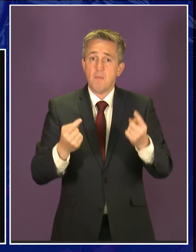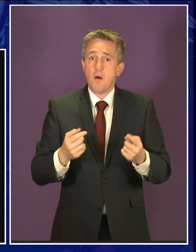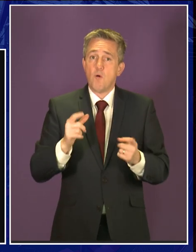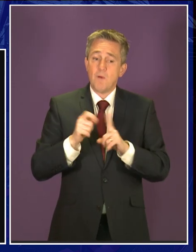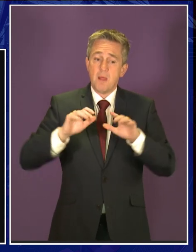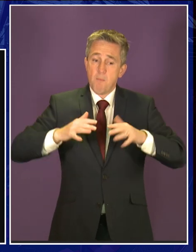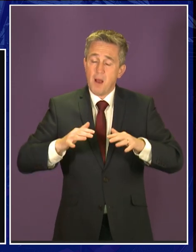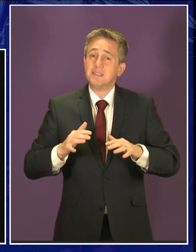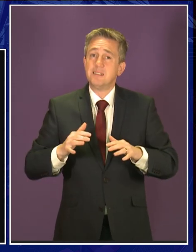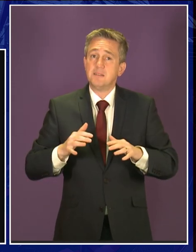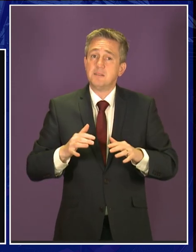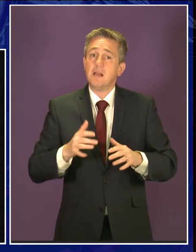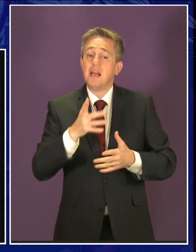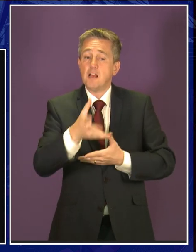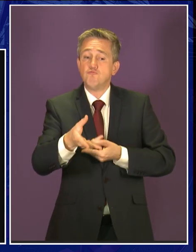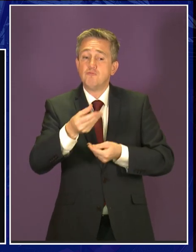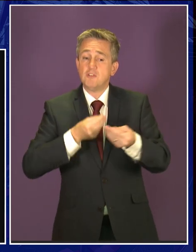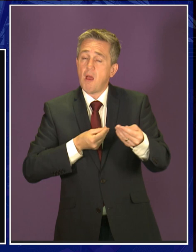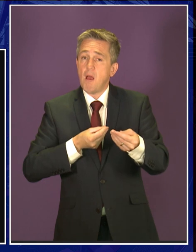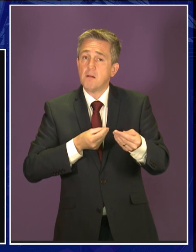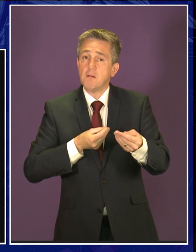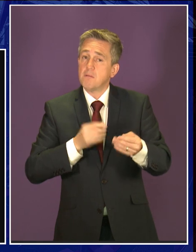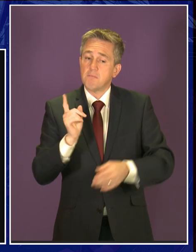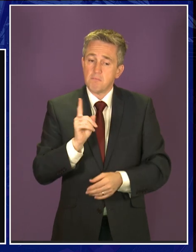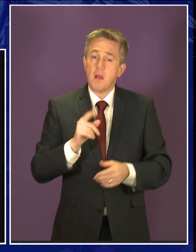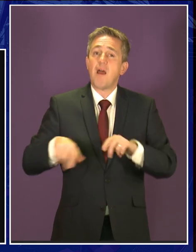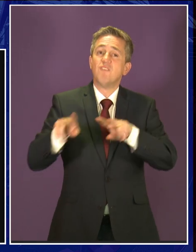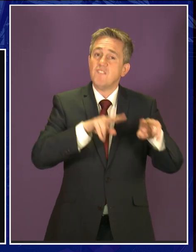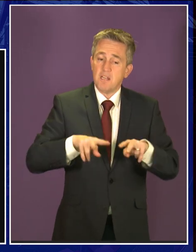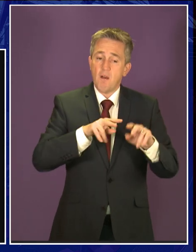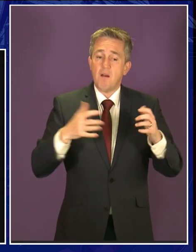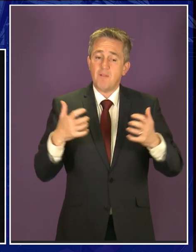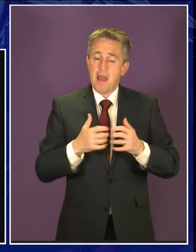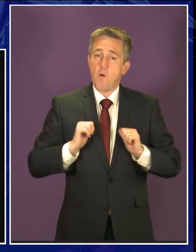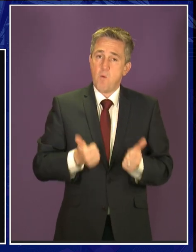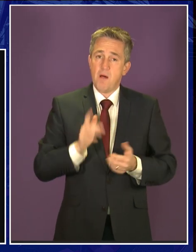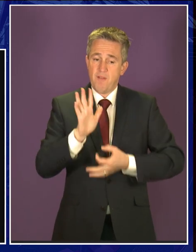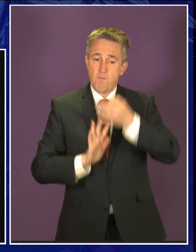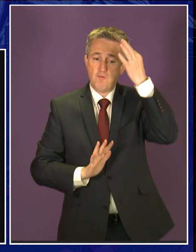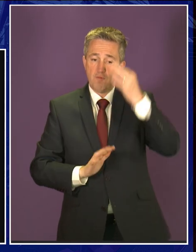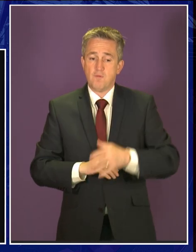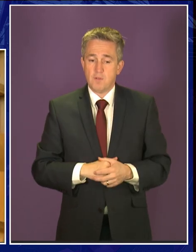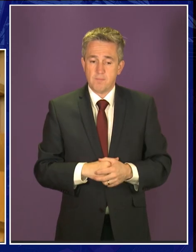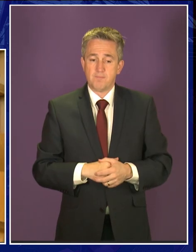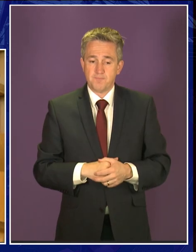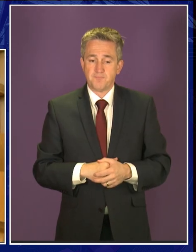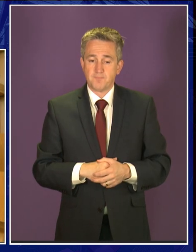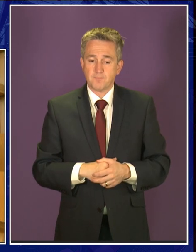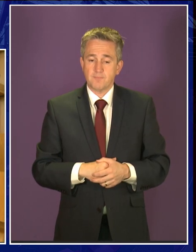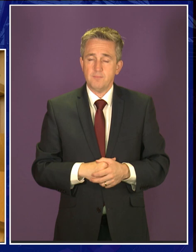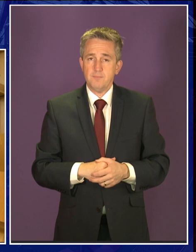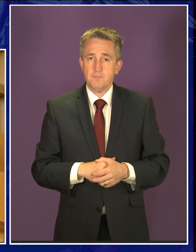world. The only thing she wants in return is not money, but a video of how well the patient has improved. And